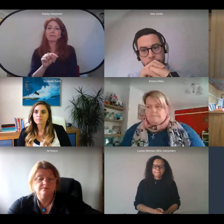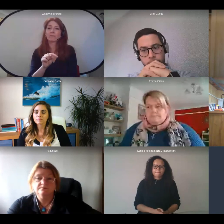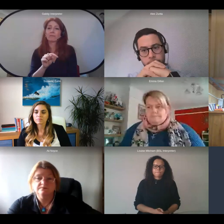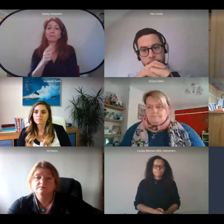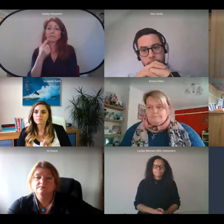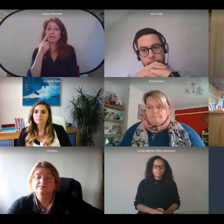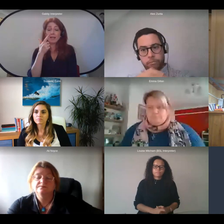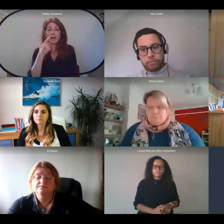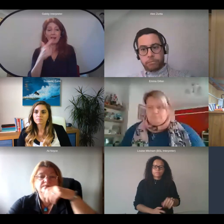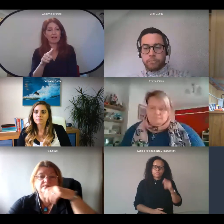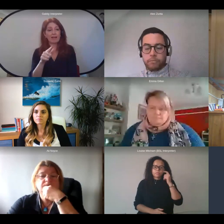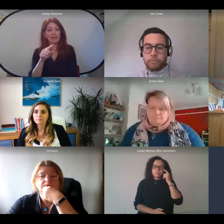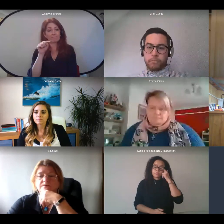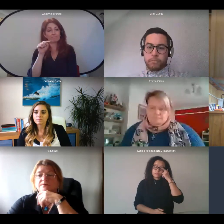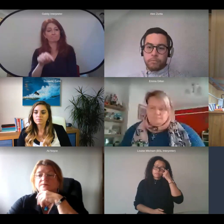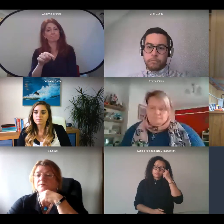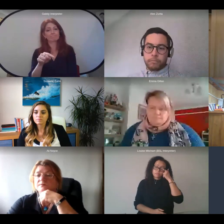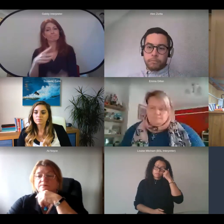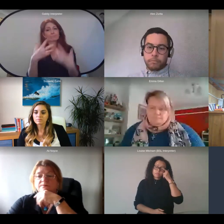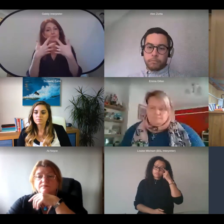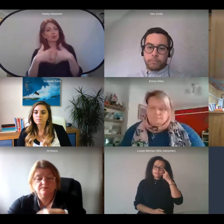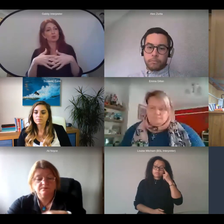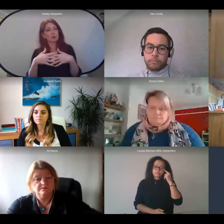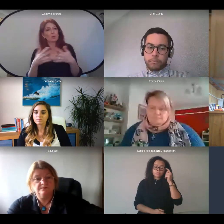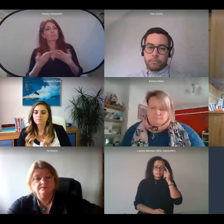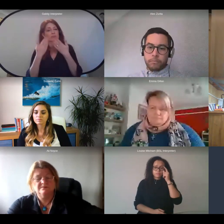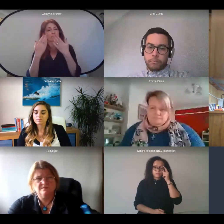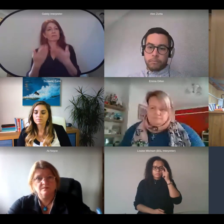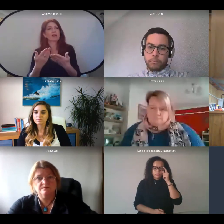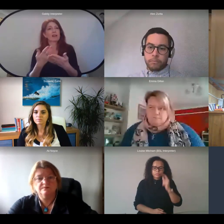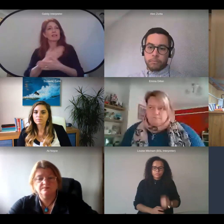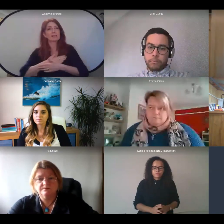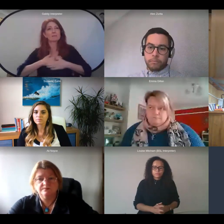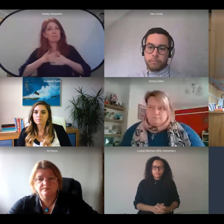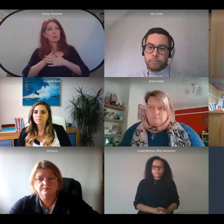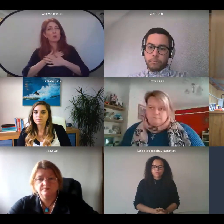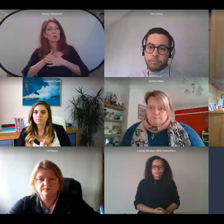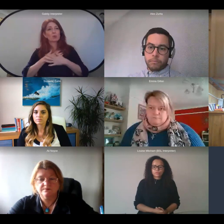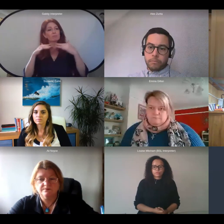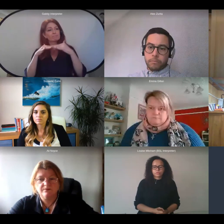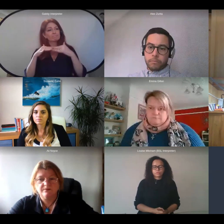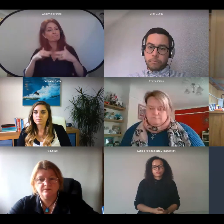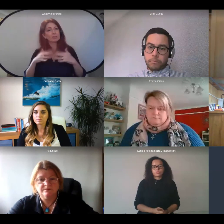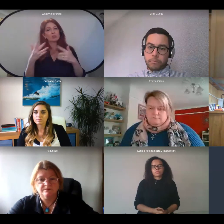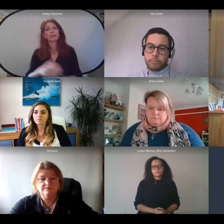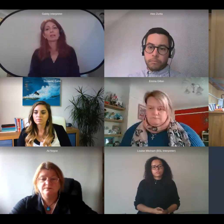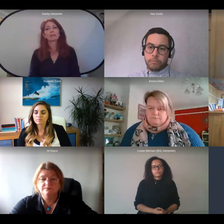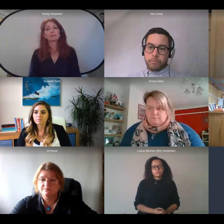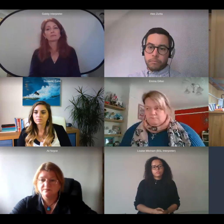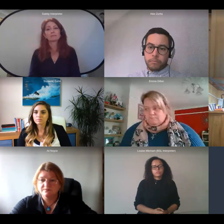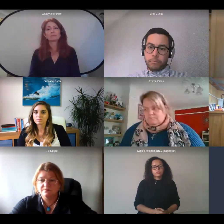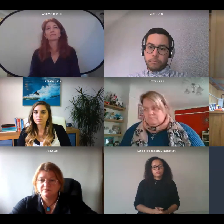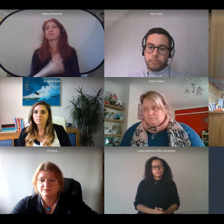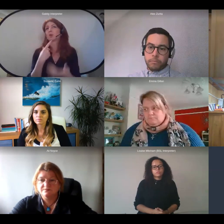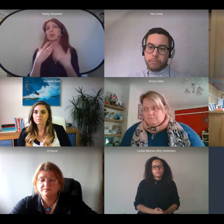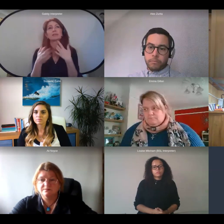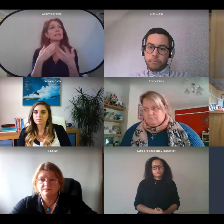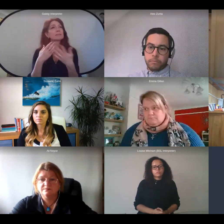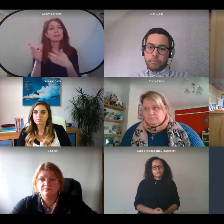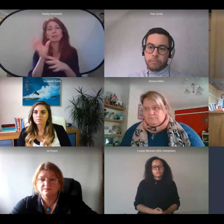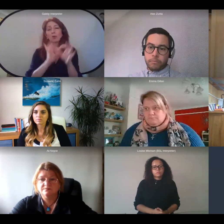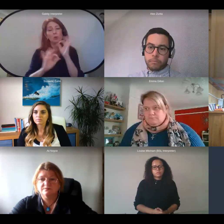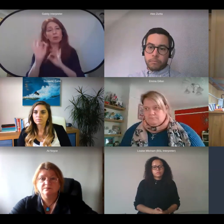we're a tool that provides the whole sort of, you know, mood metric, if you like, to whatever the question is going to be. But I